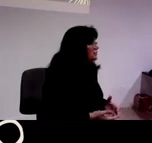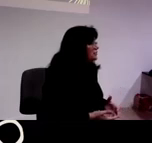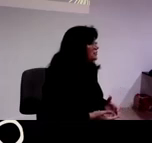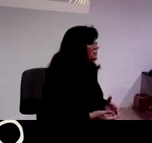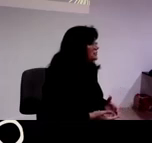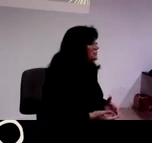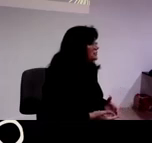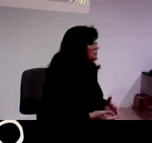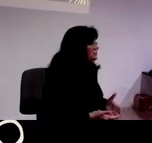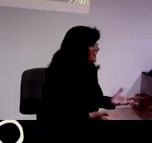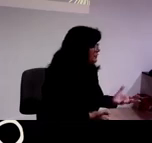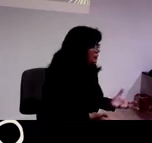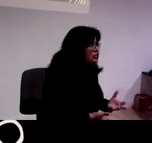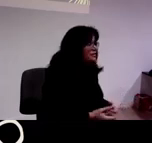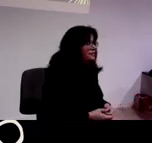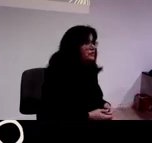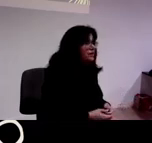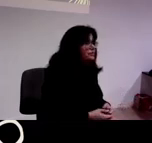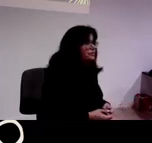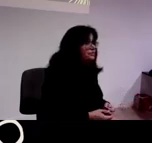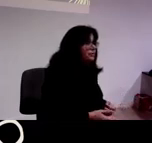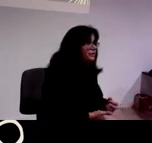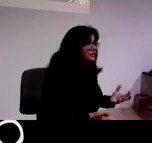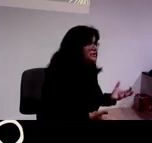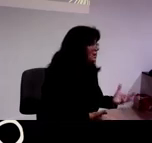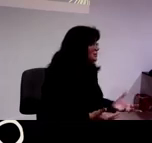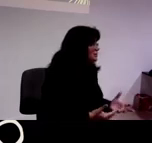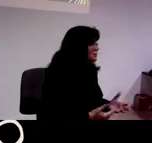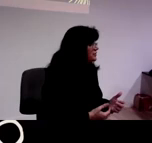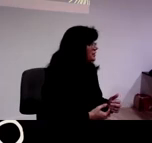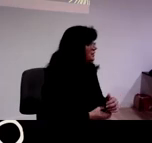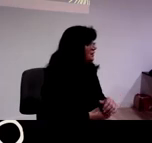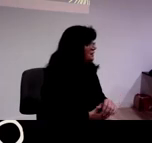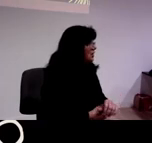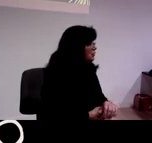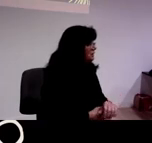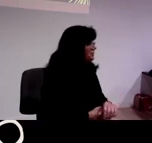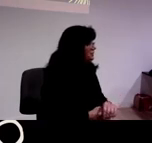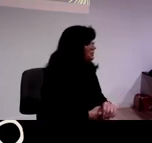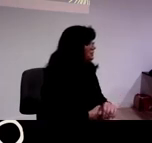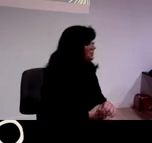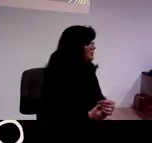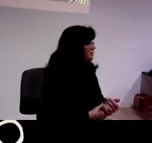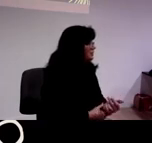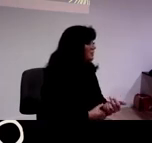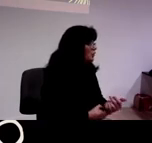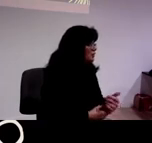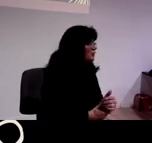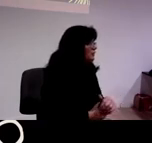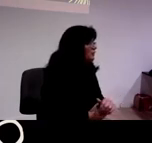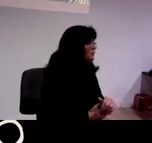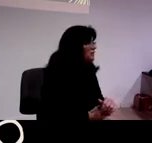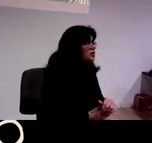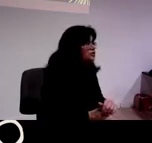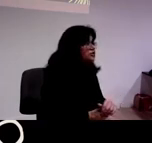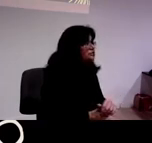fish traps, like the Bawarana fish traps, which it's argued is the oldest, if you know, one